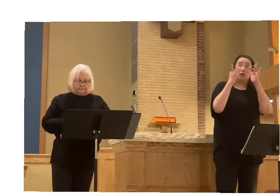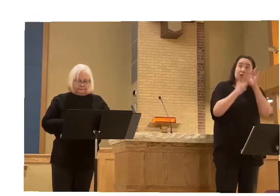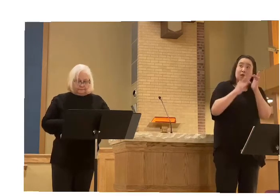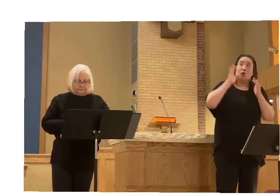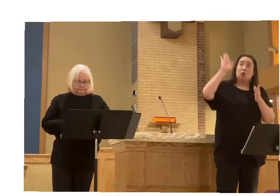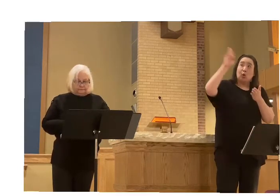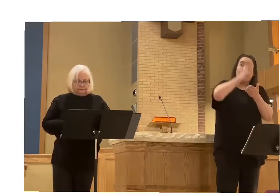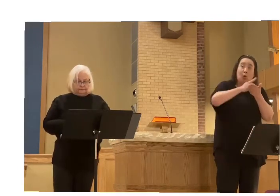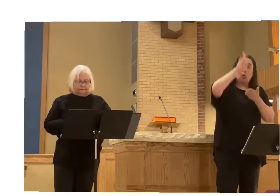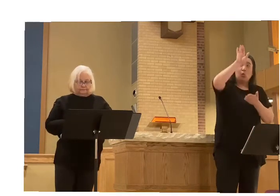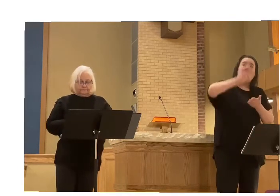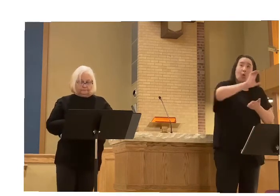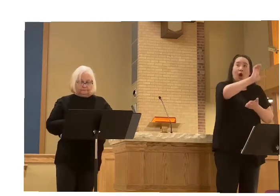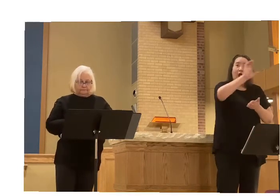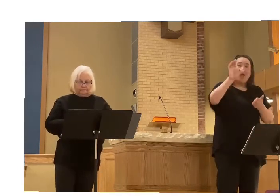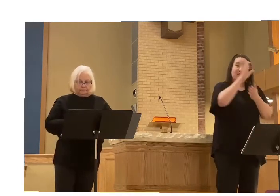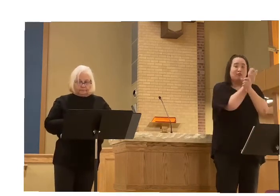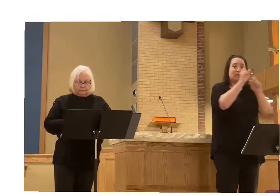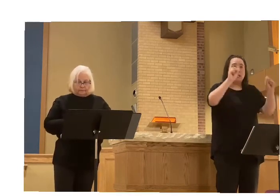redeemed the world.